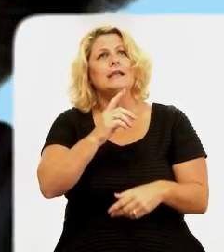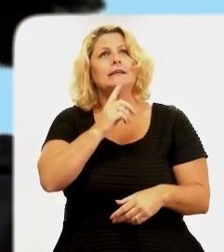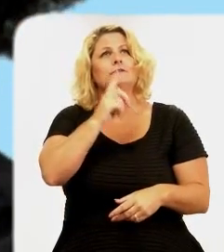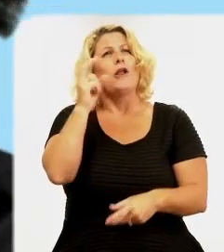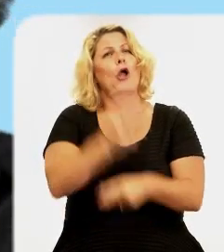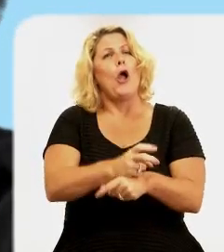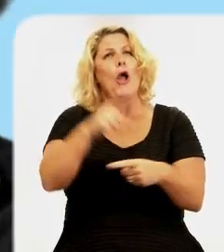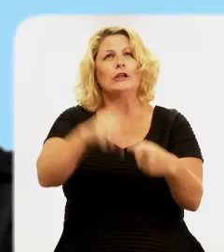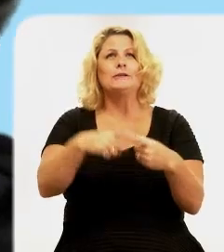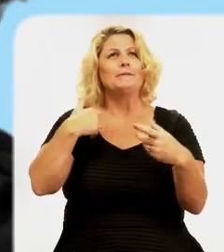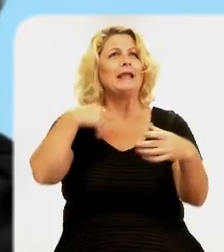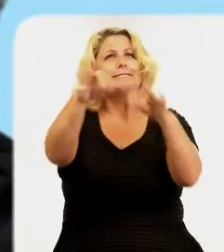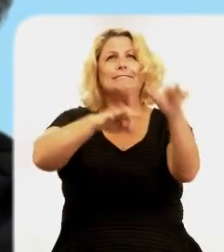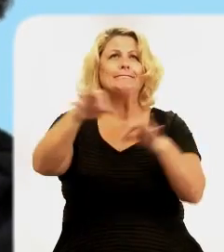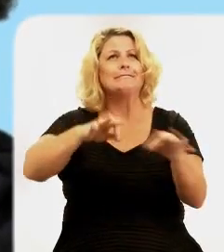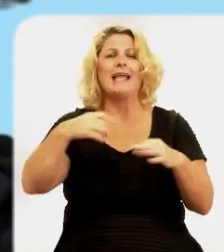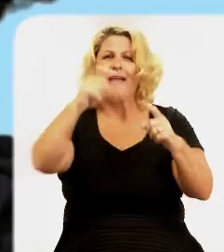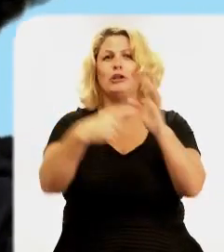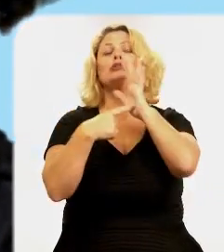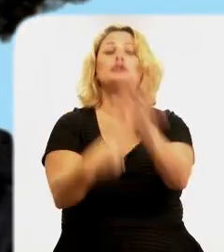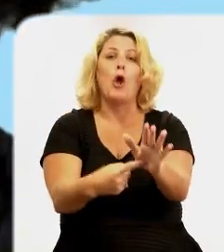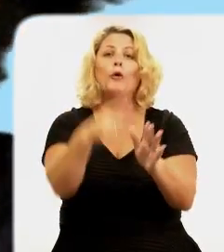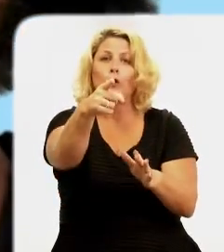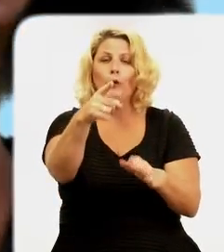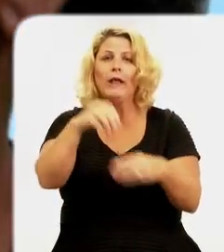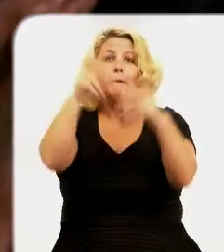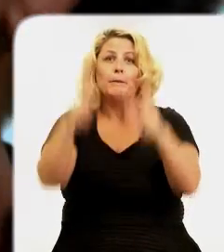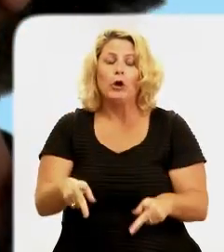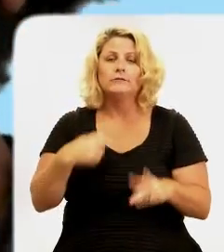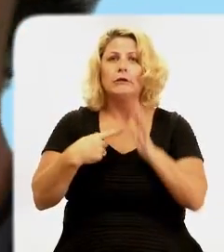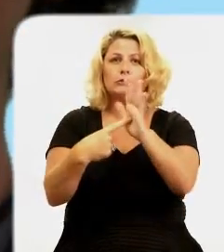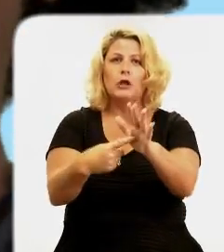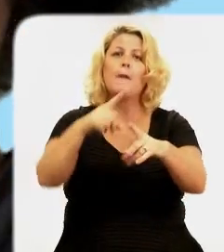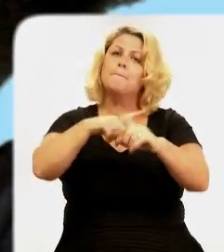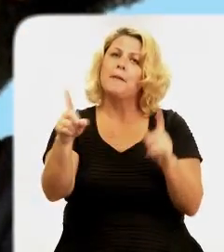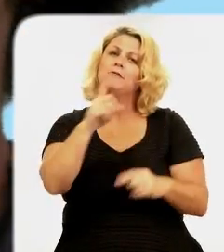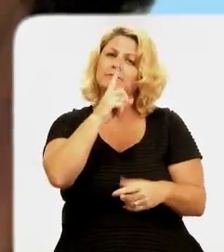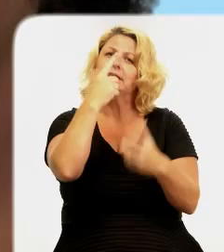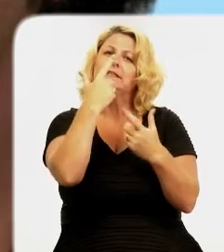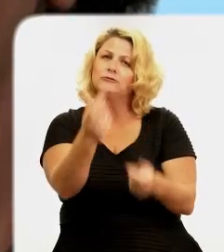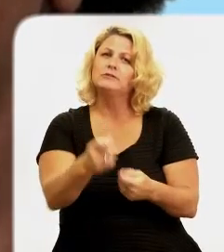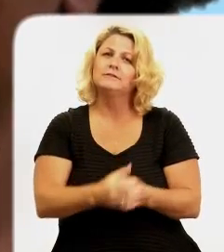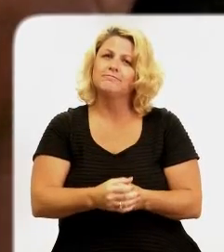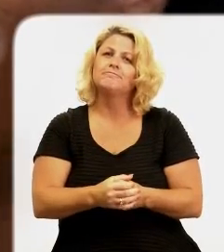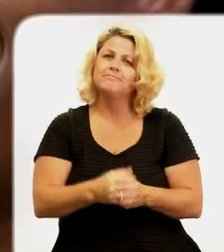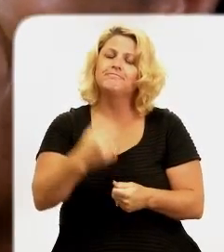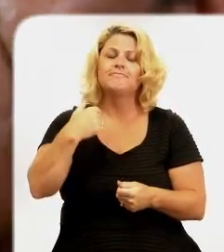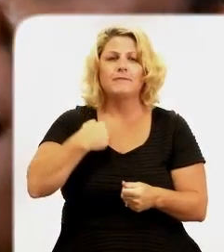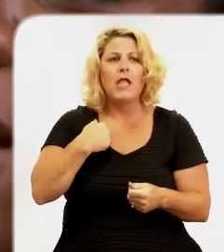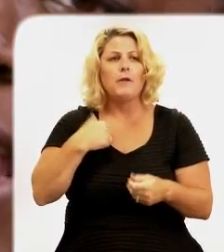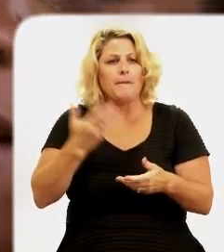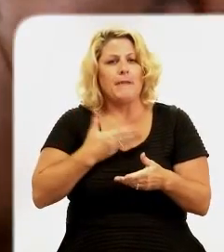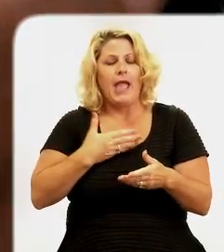it's hard to verbally describe it. I would have to physically show you how I did it. But it was a very interesting, the